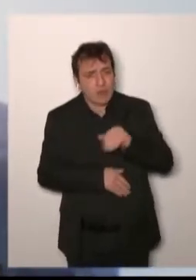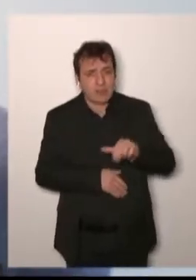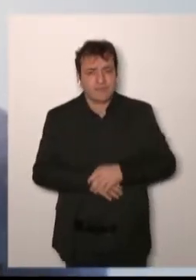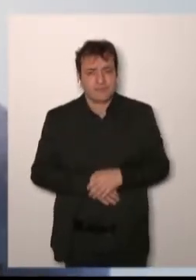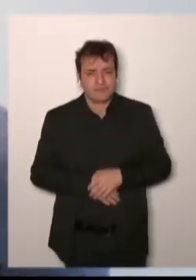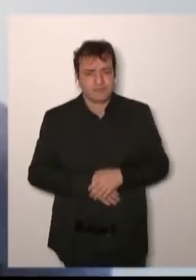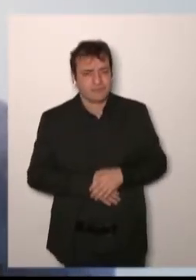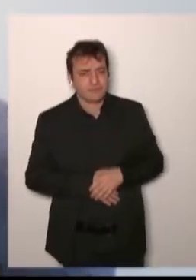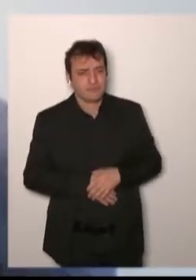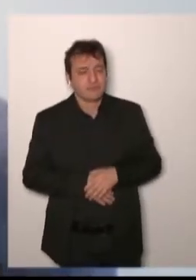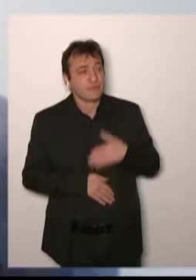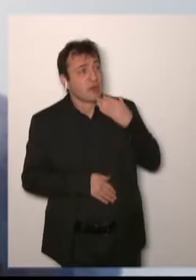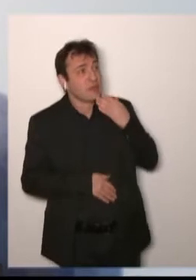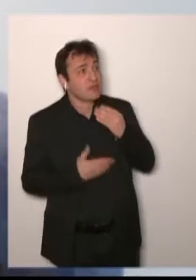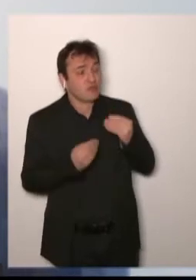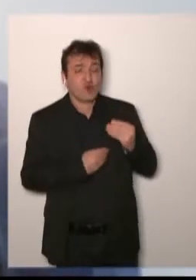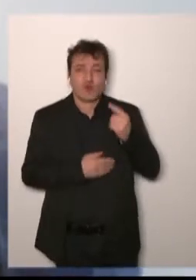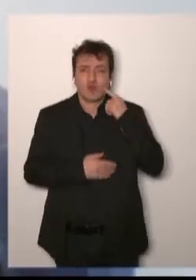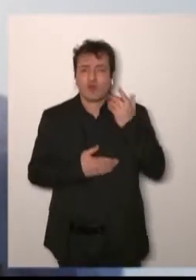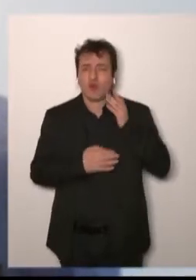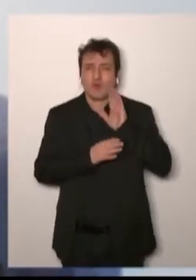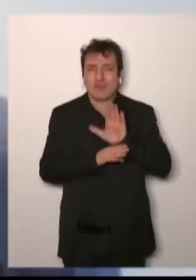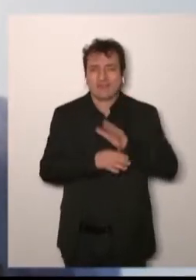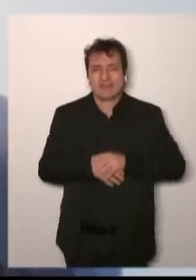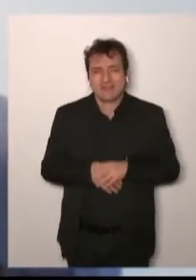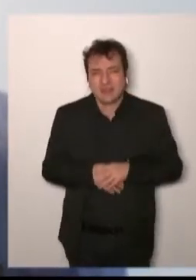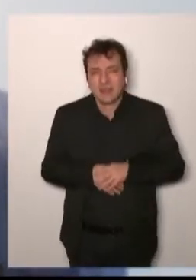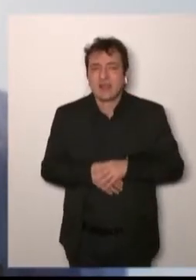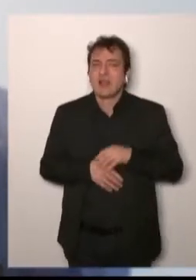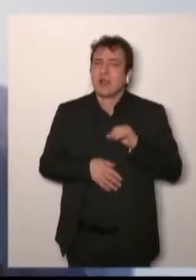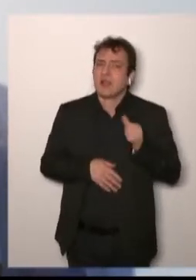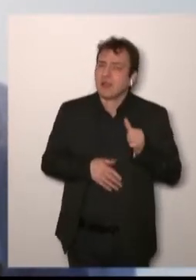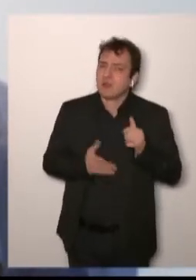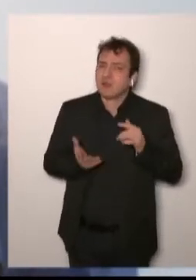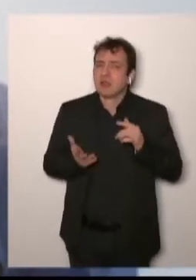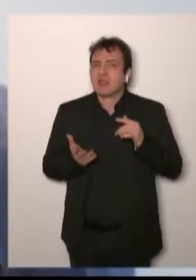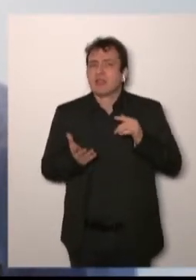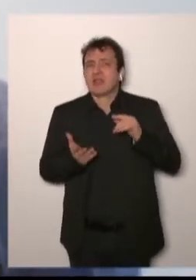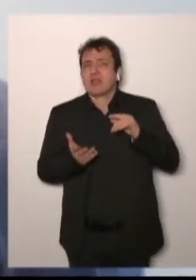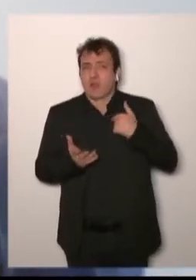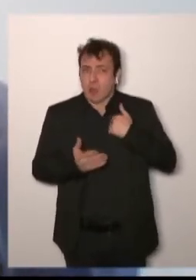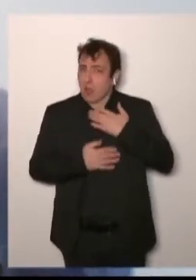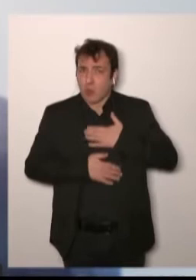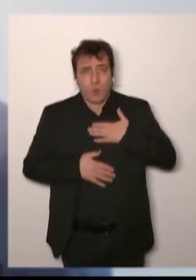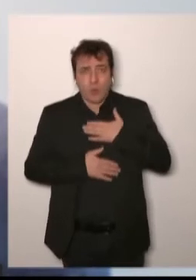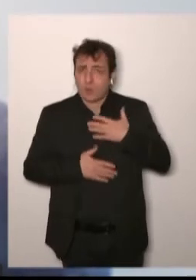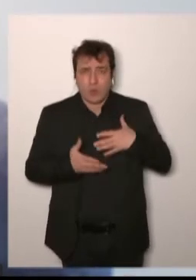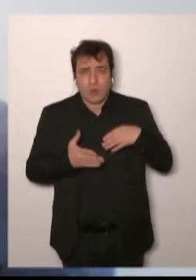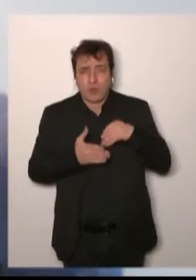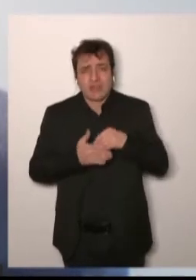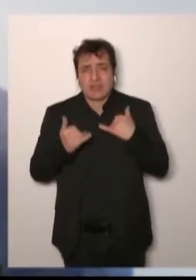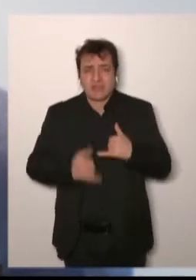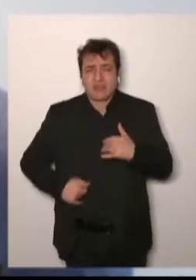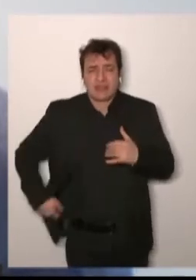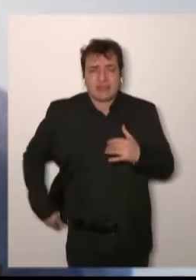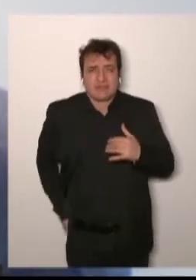introduction. First, it's a real pleasure to be, with you, albeit due to the pandemic, for